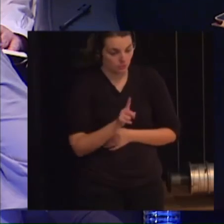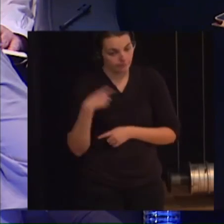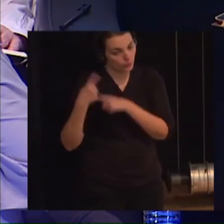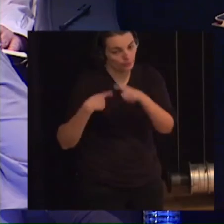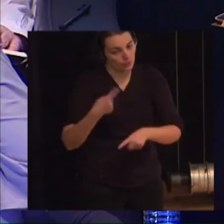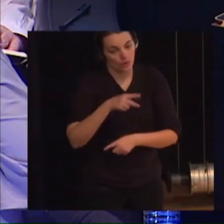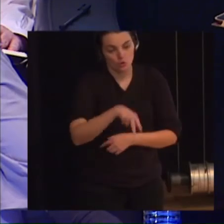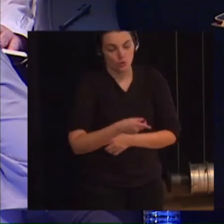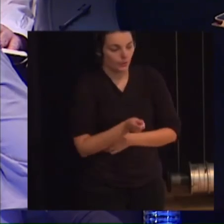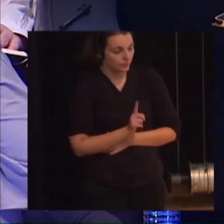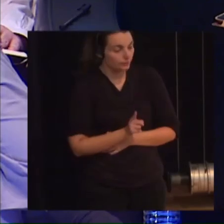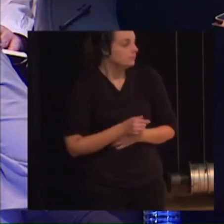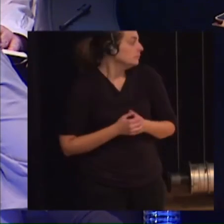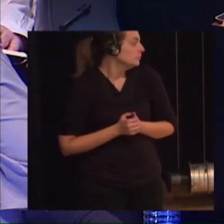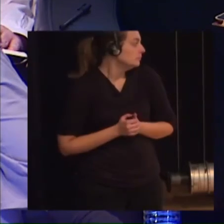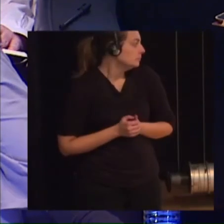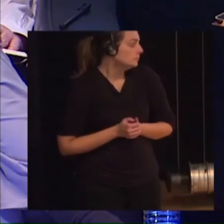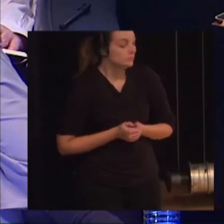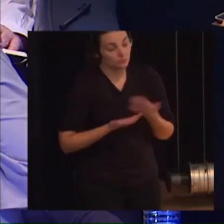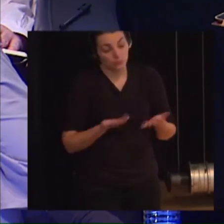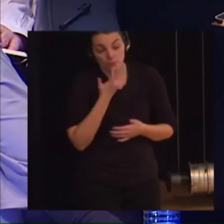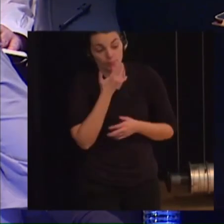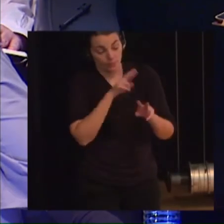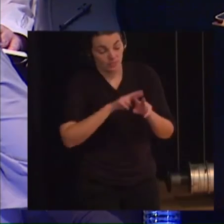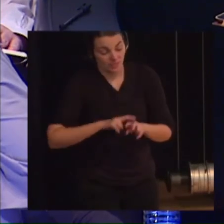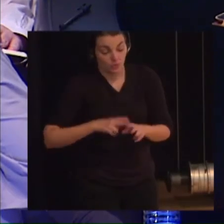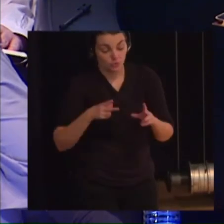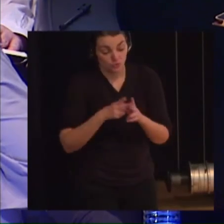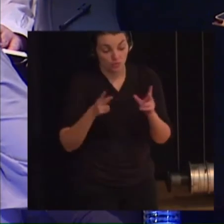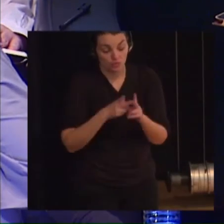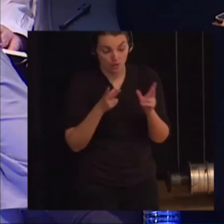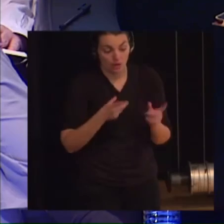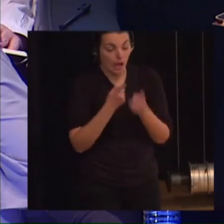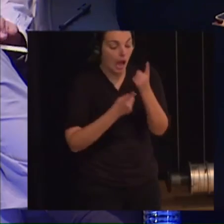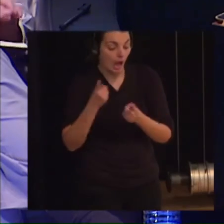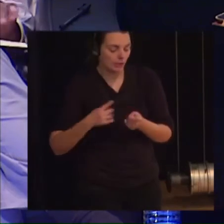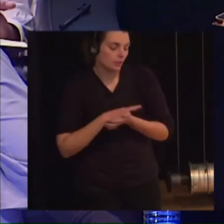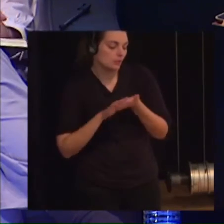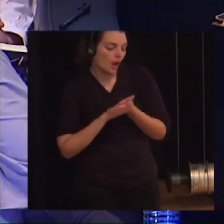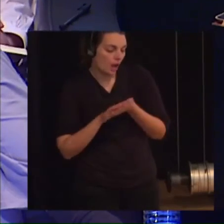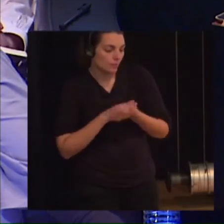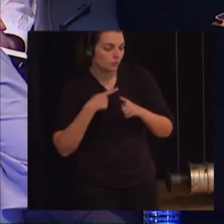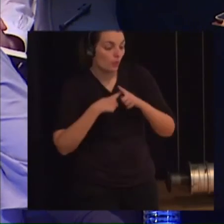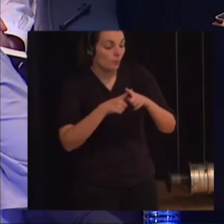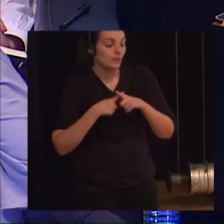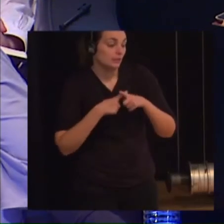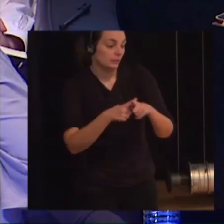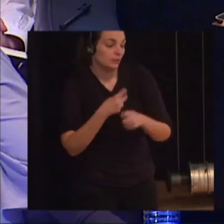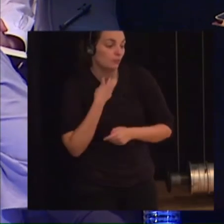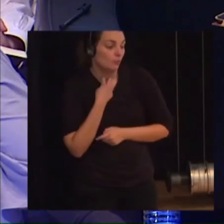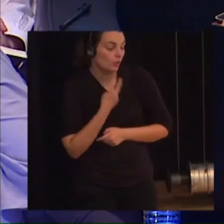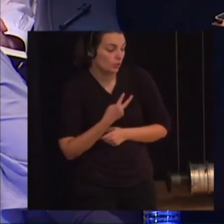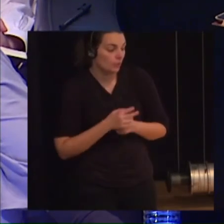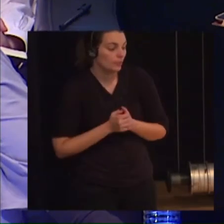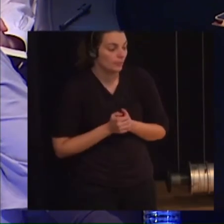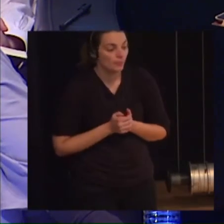In social research, what we do a lot is the concept of share of voice. So the share of voice of traditional media organizations in those debates